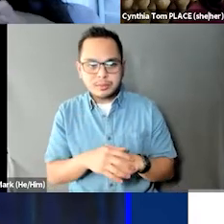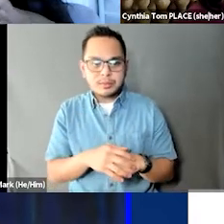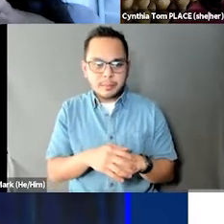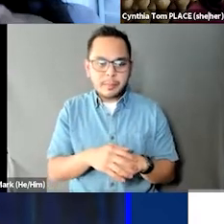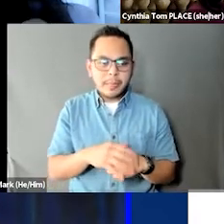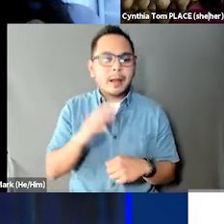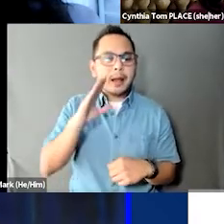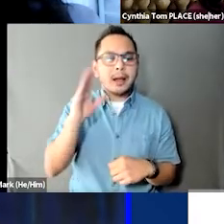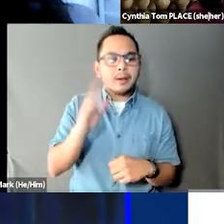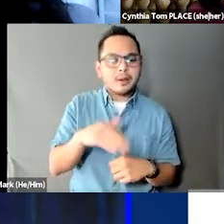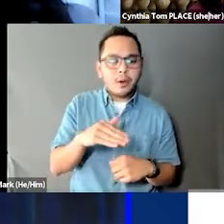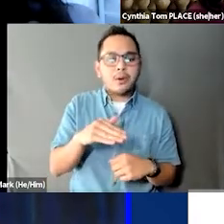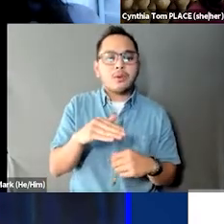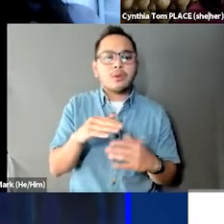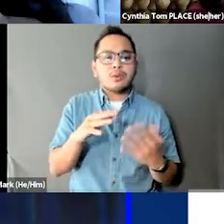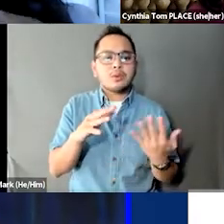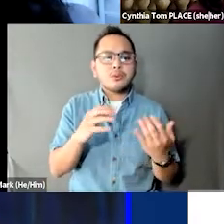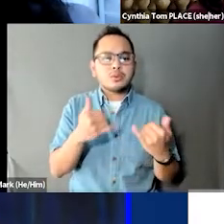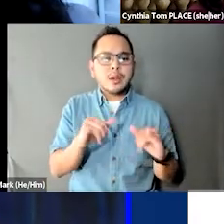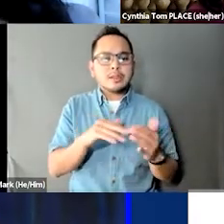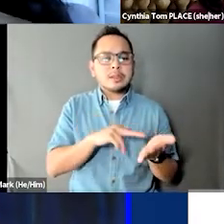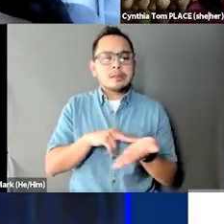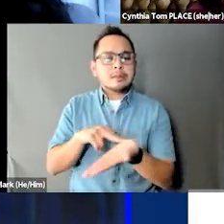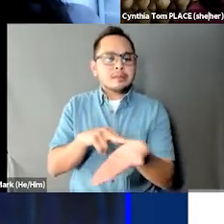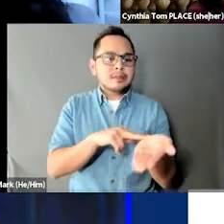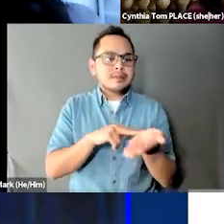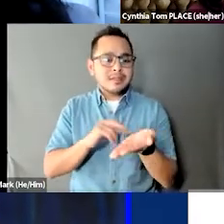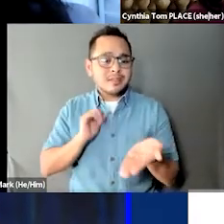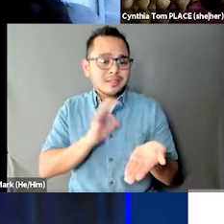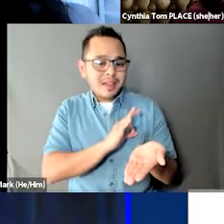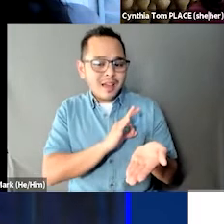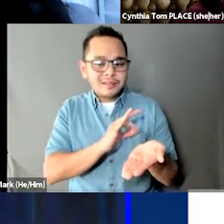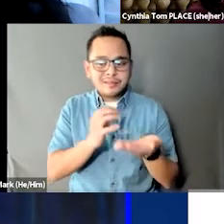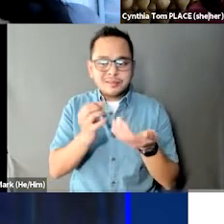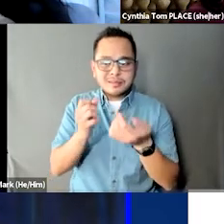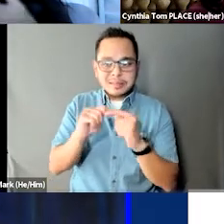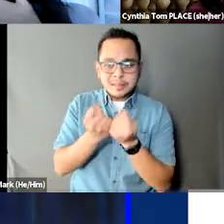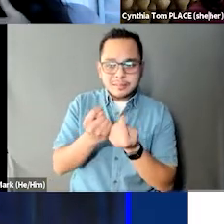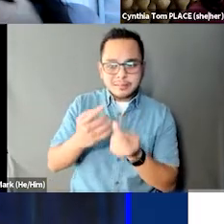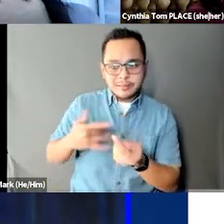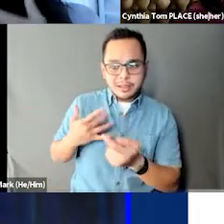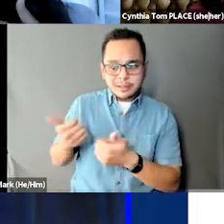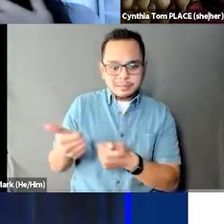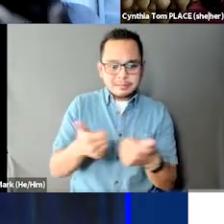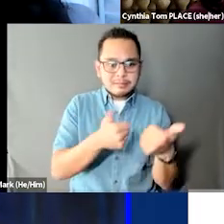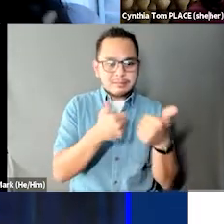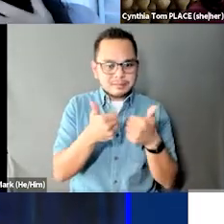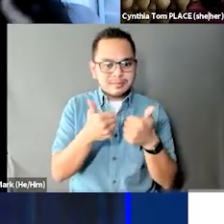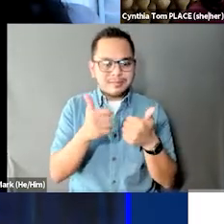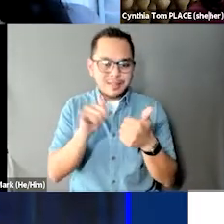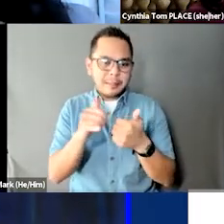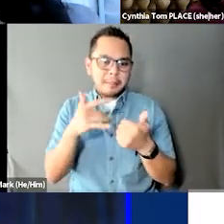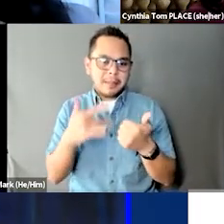that usually gauging how your staff and your support team feels is usually a mirror or mimics what the